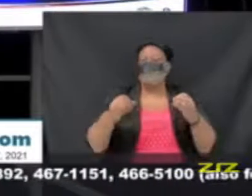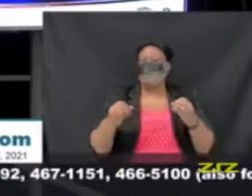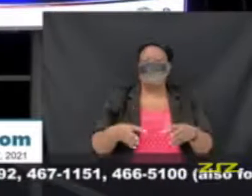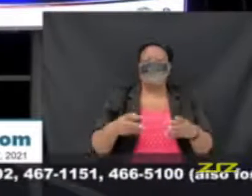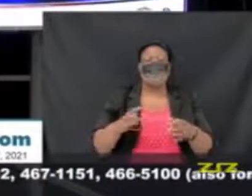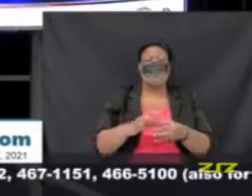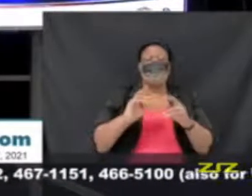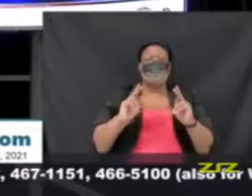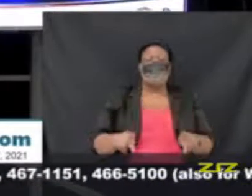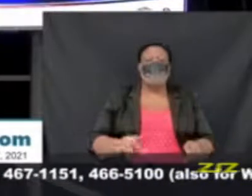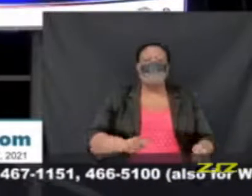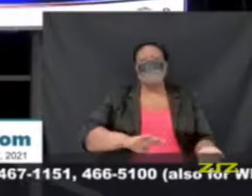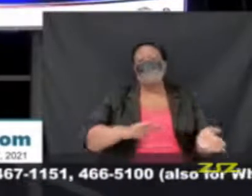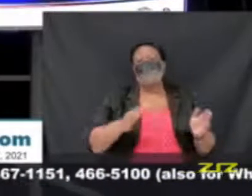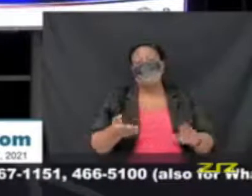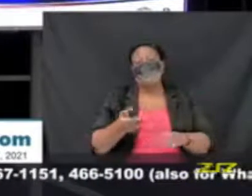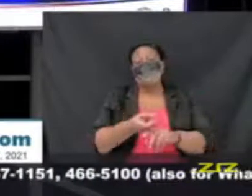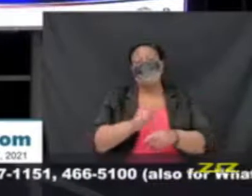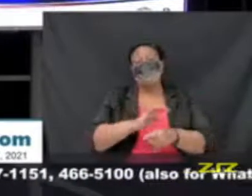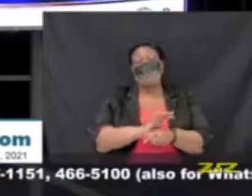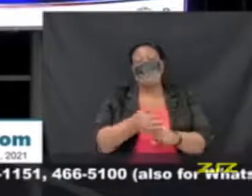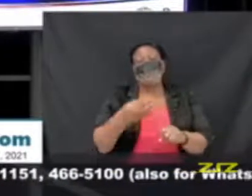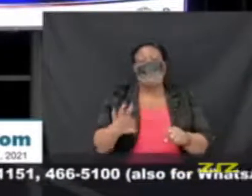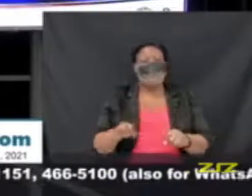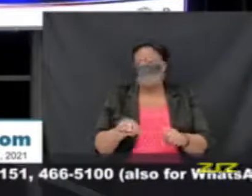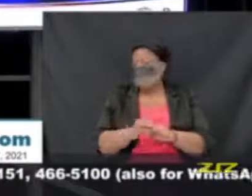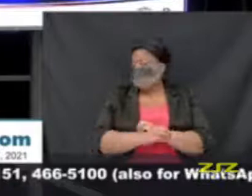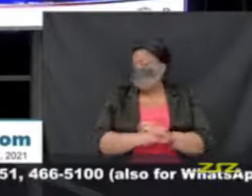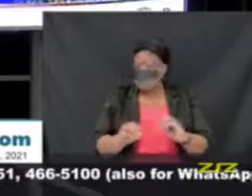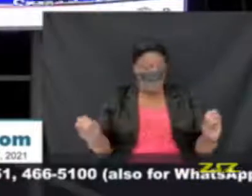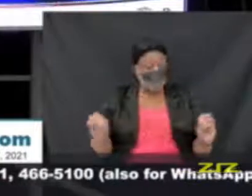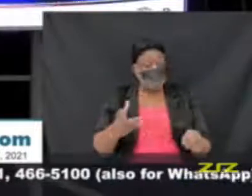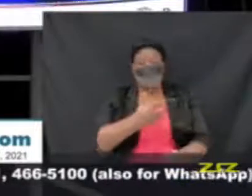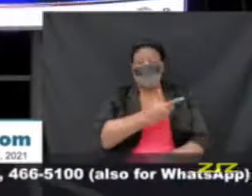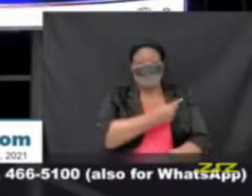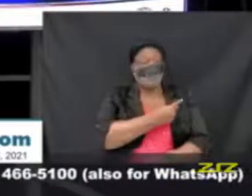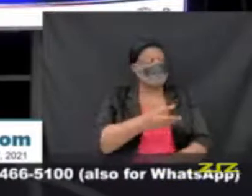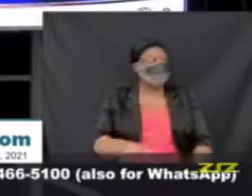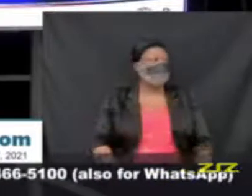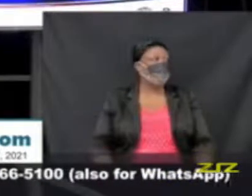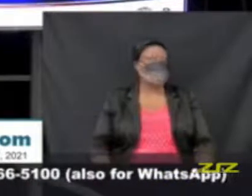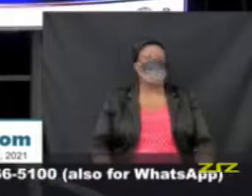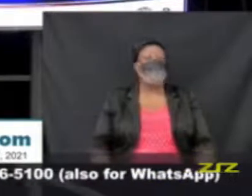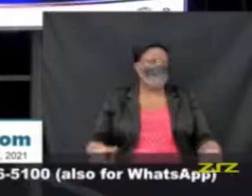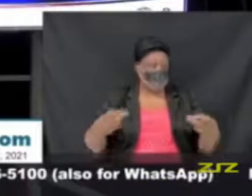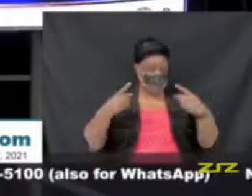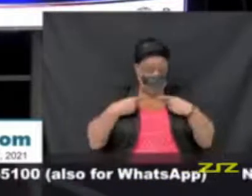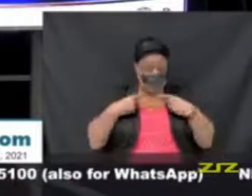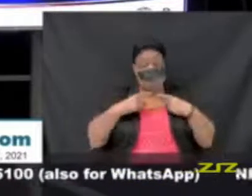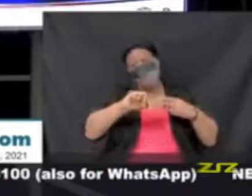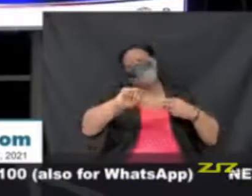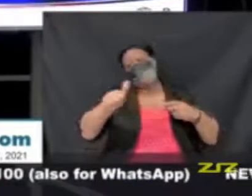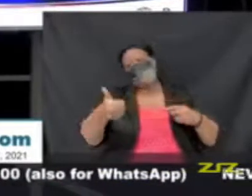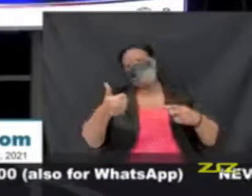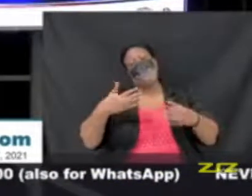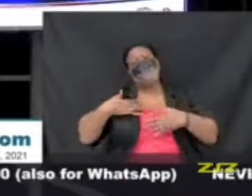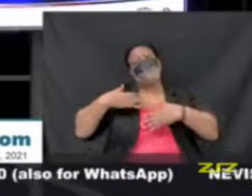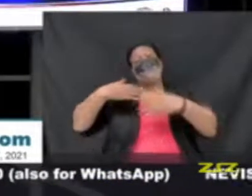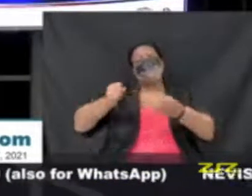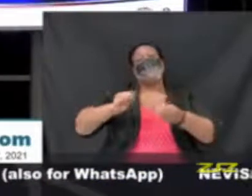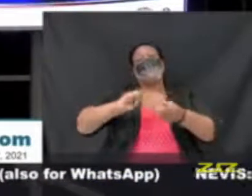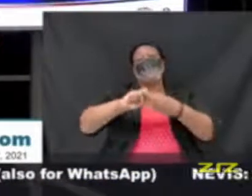who died from COVID-19, these are persons who also had pre-existing conditions. So in addition to